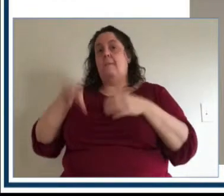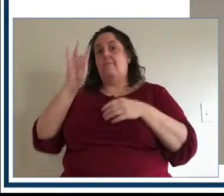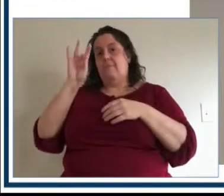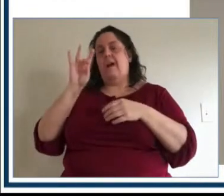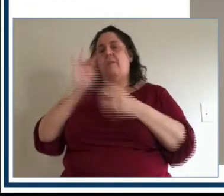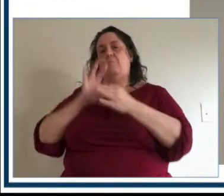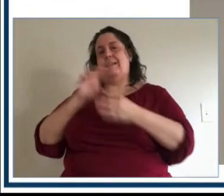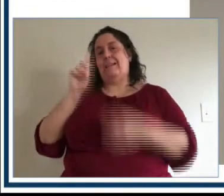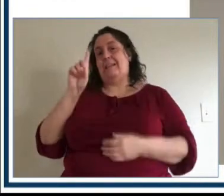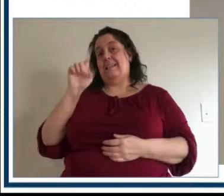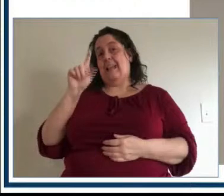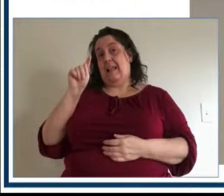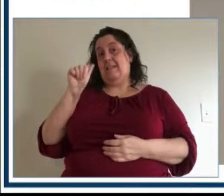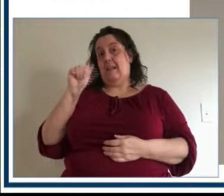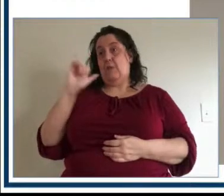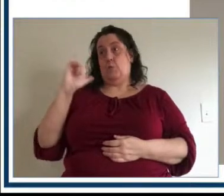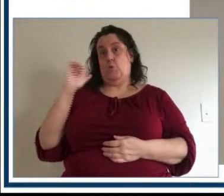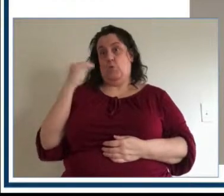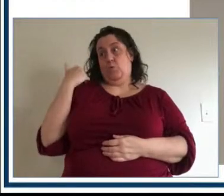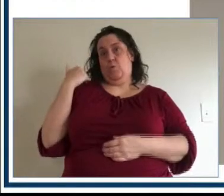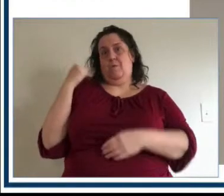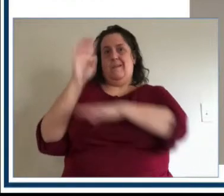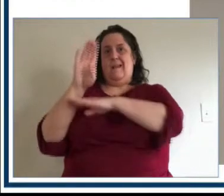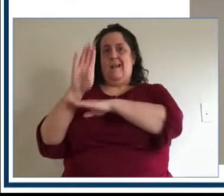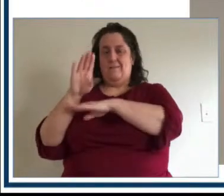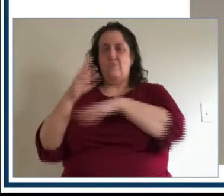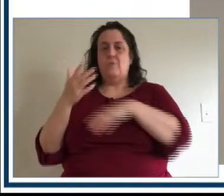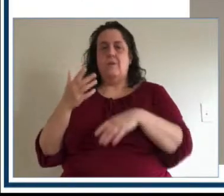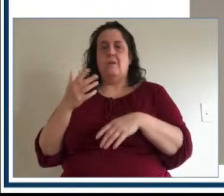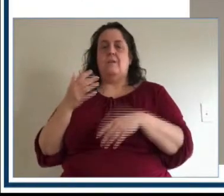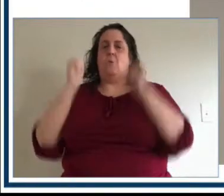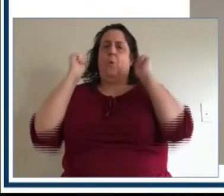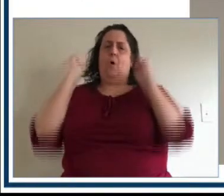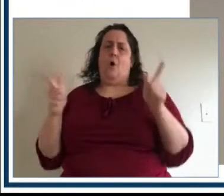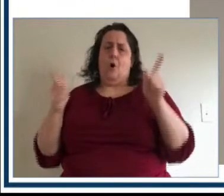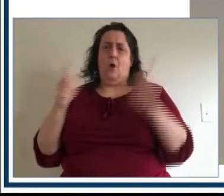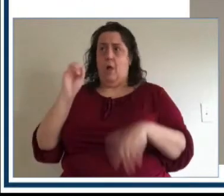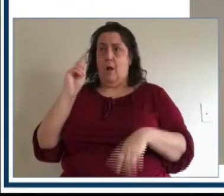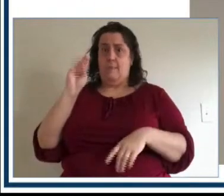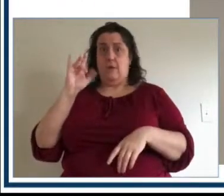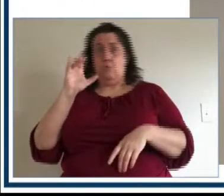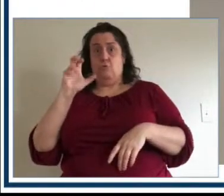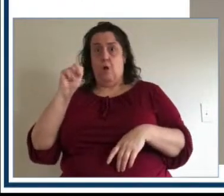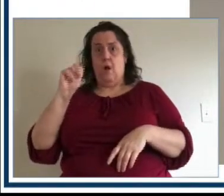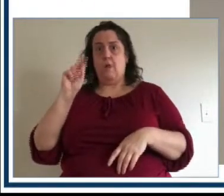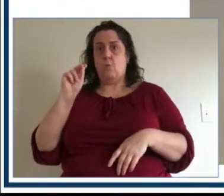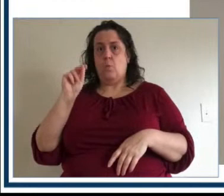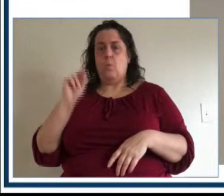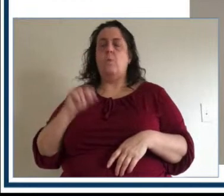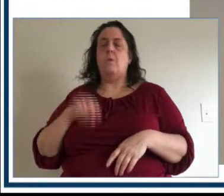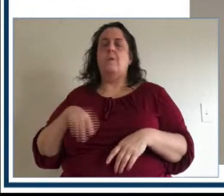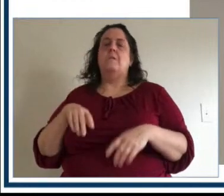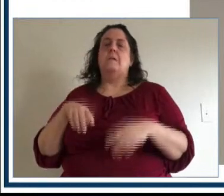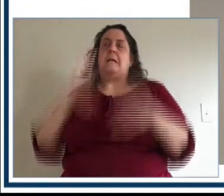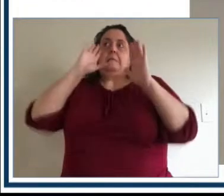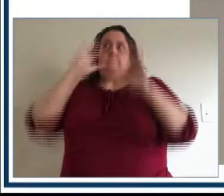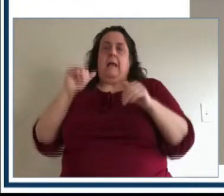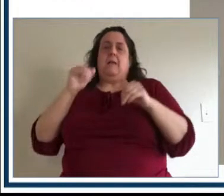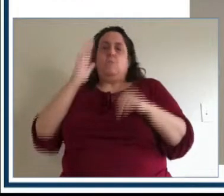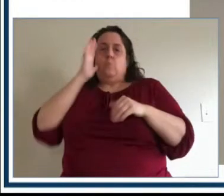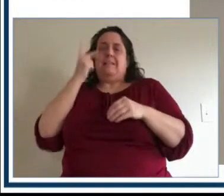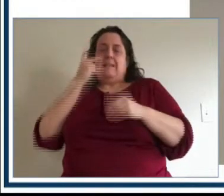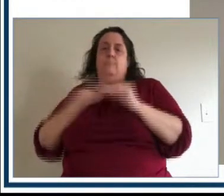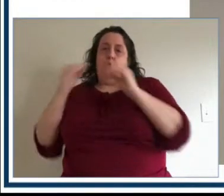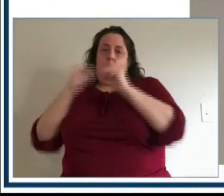this afternoon as well. So it's not all Omicron. I wouldn't expect that. But as I said earlier, we can expect to see a growing percentage of our cases